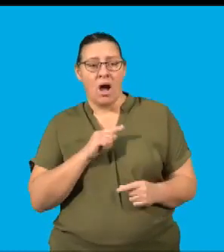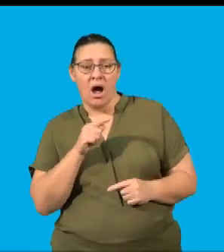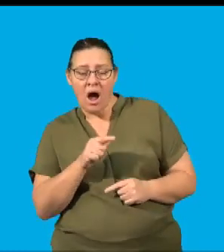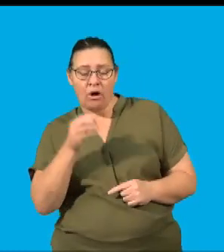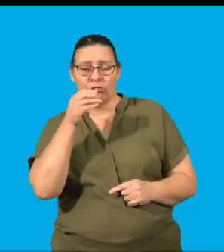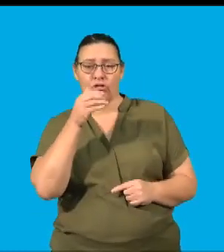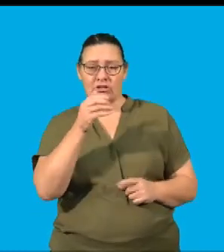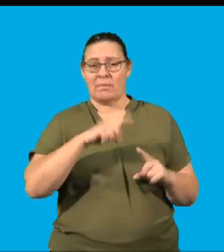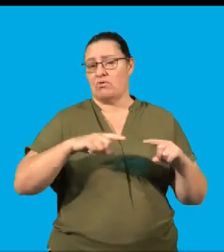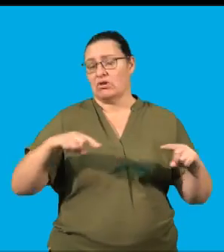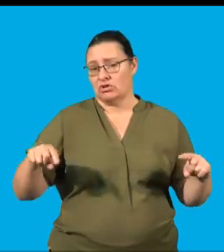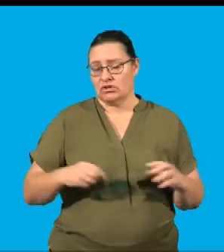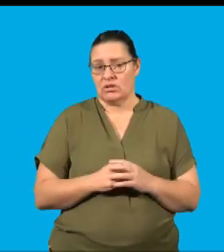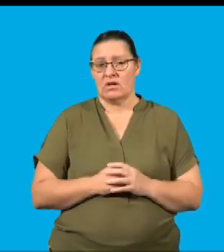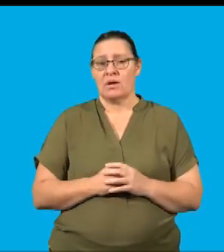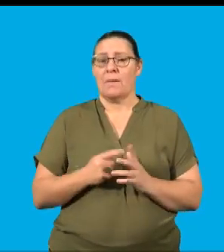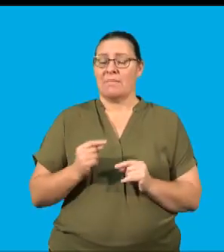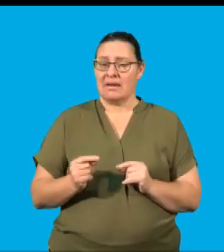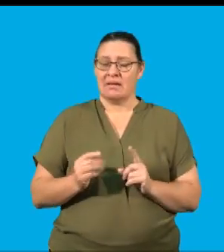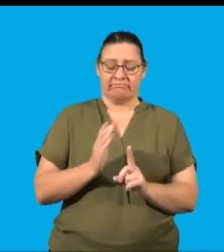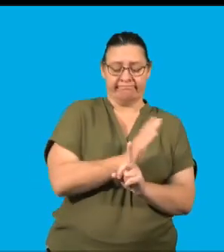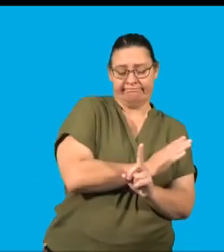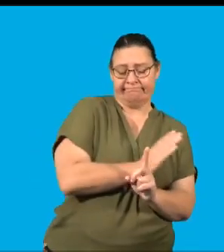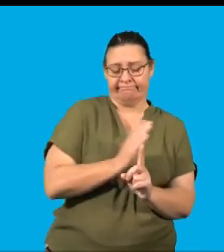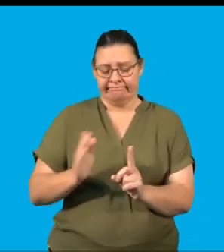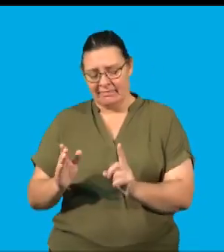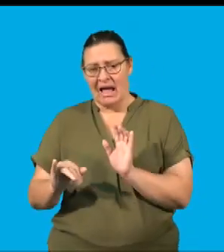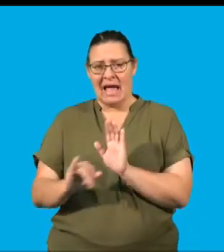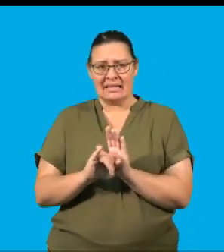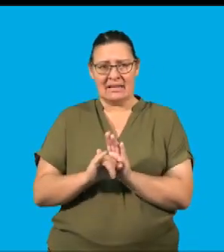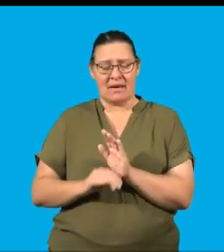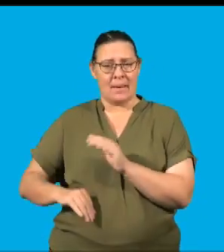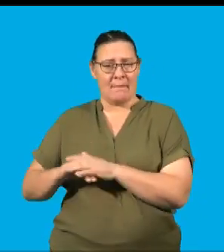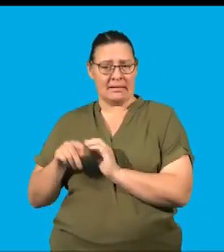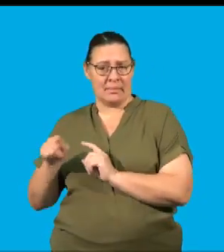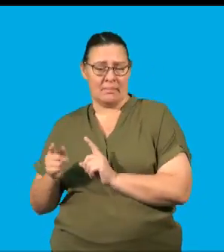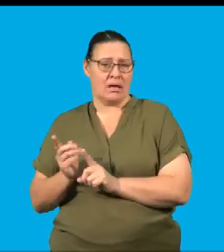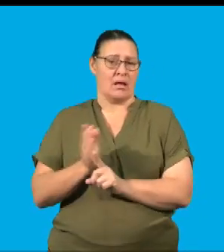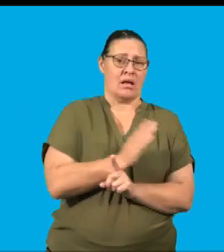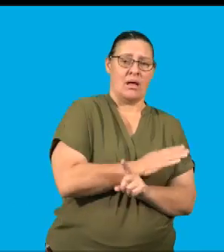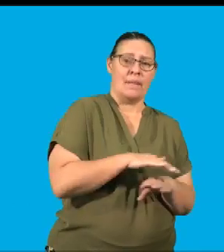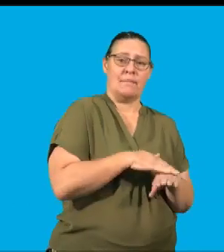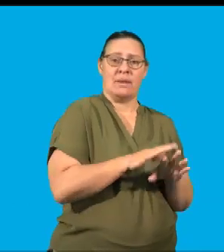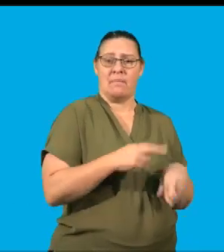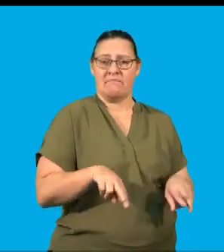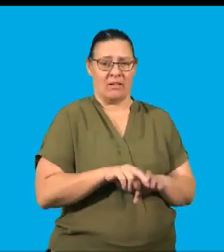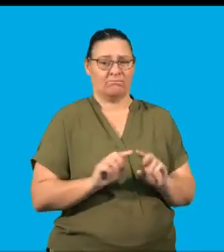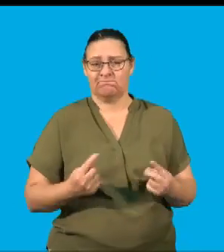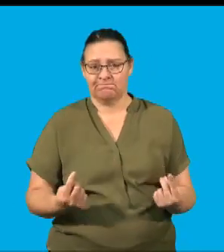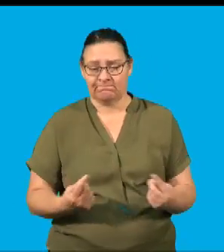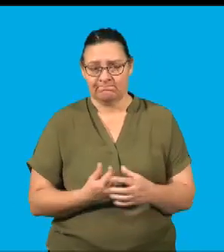to the concept of range, resulting in failure to identify the maximum and the minimum